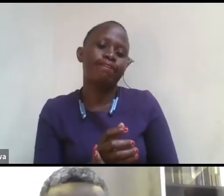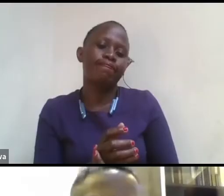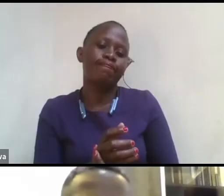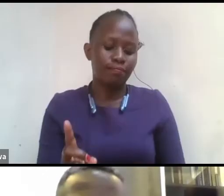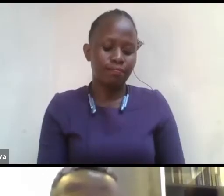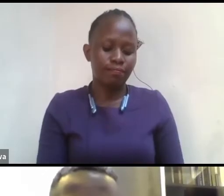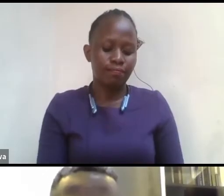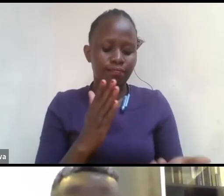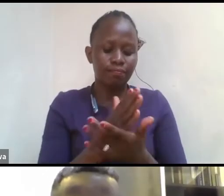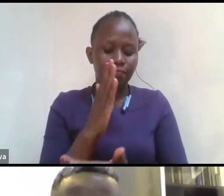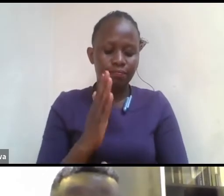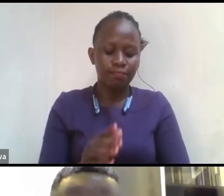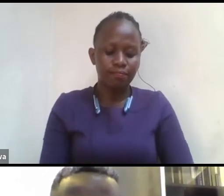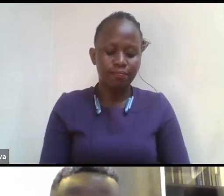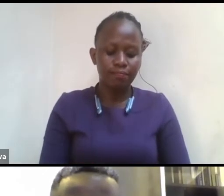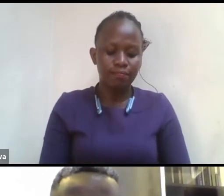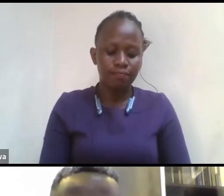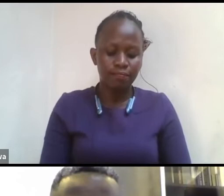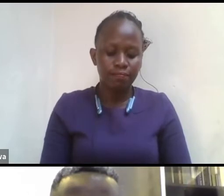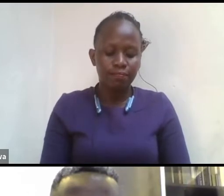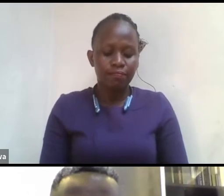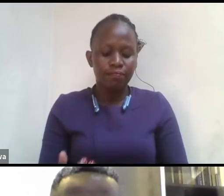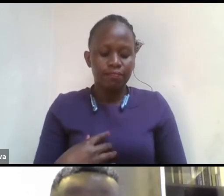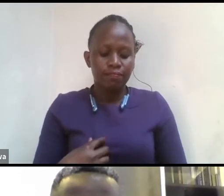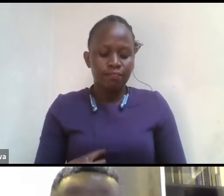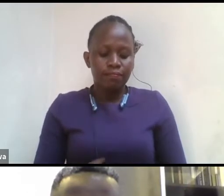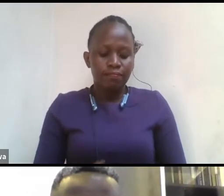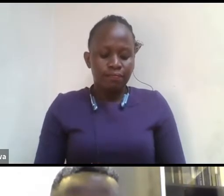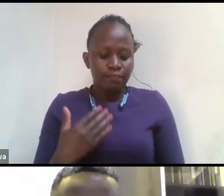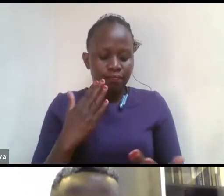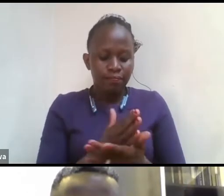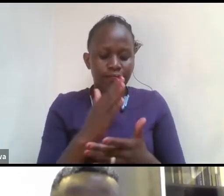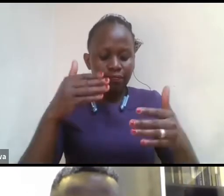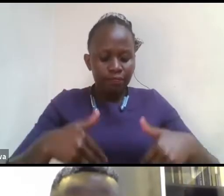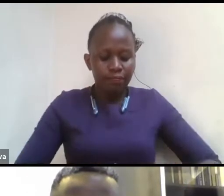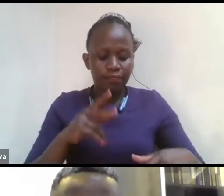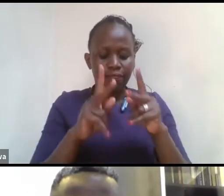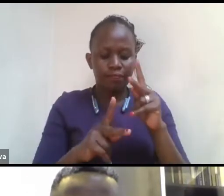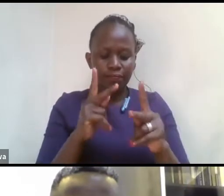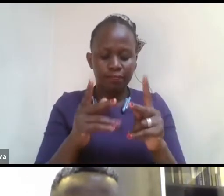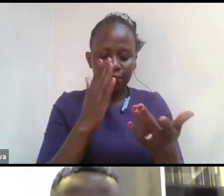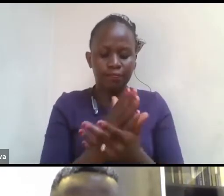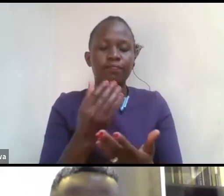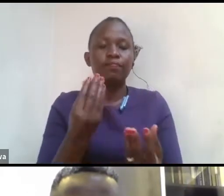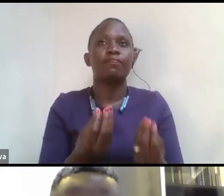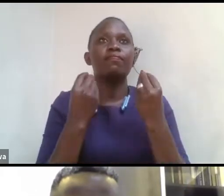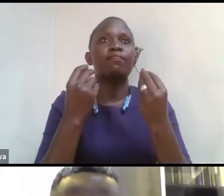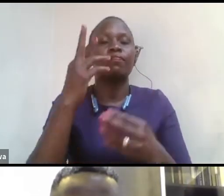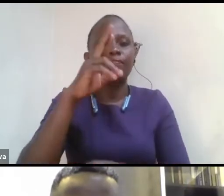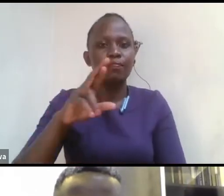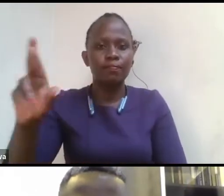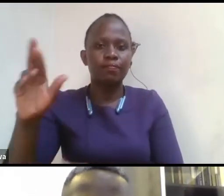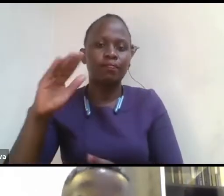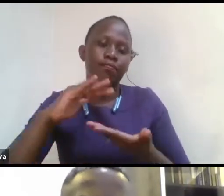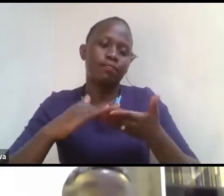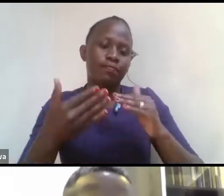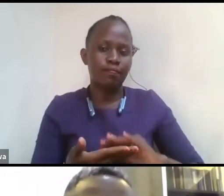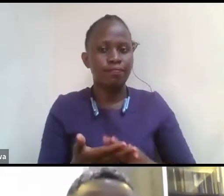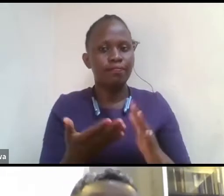that young people can work through if they really do the right partnerships and actually formalize their businesses. Thank